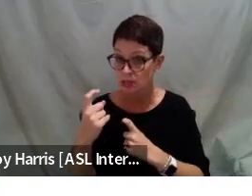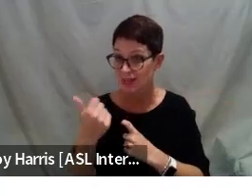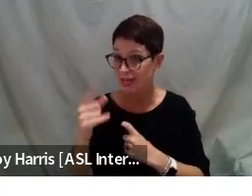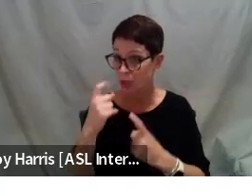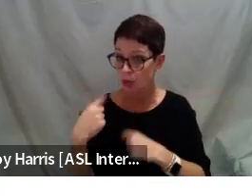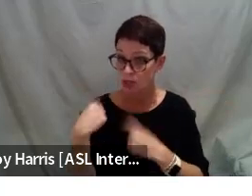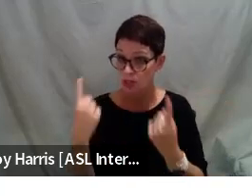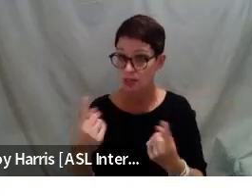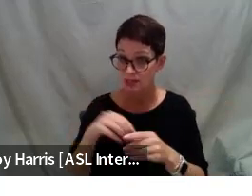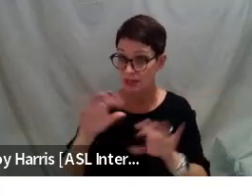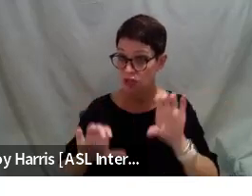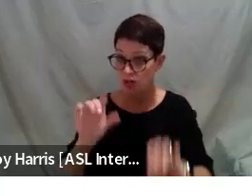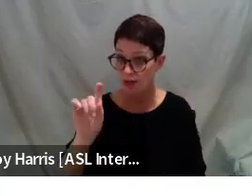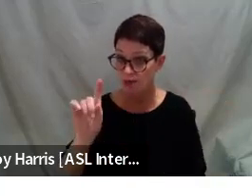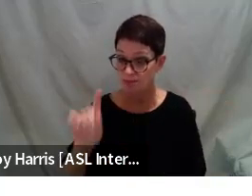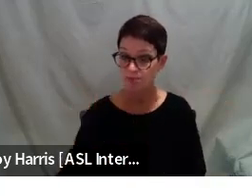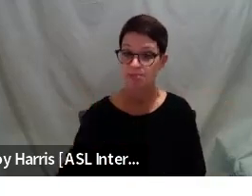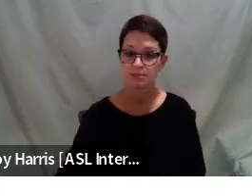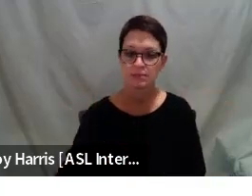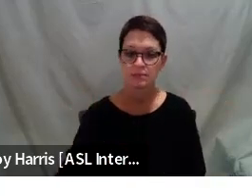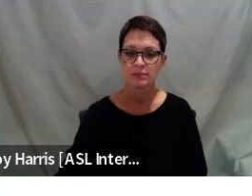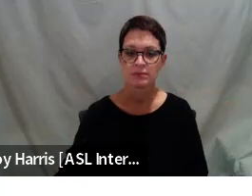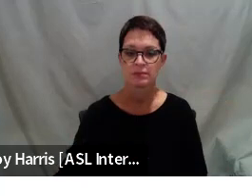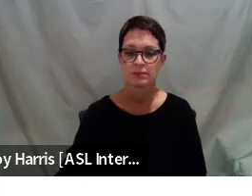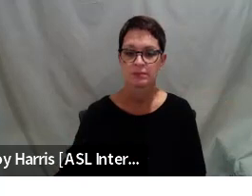any questions in the chat?